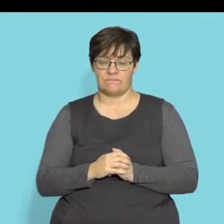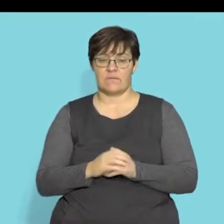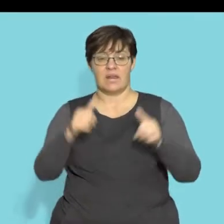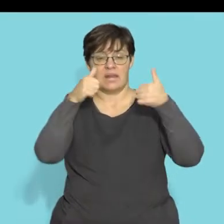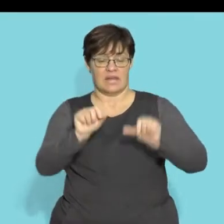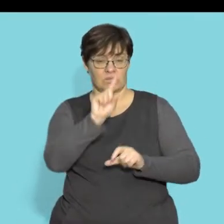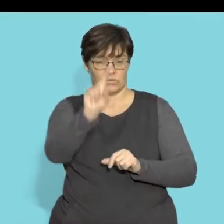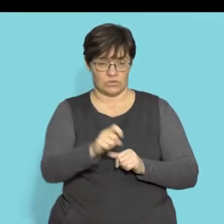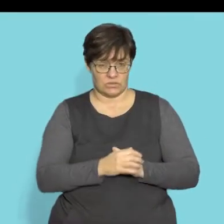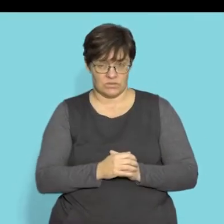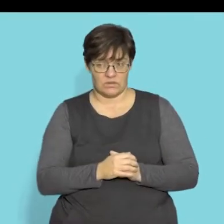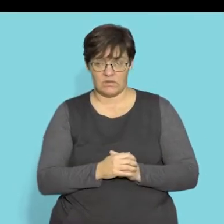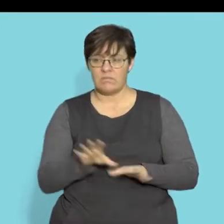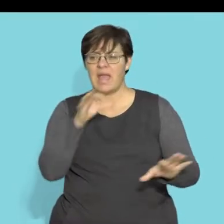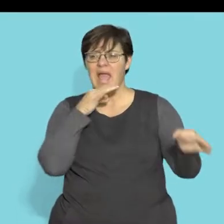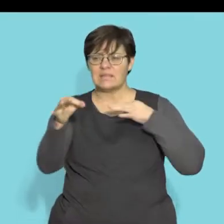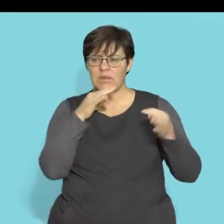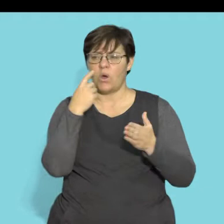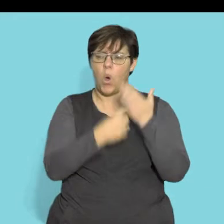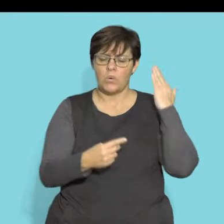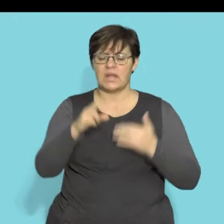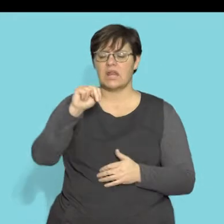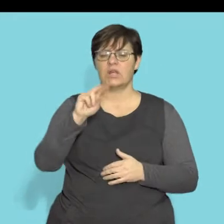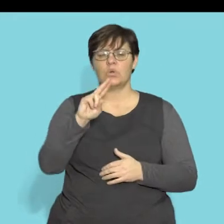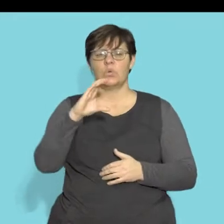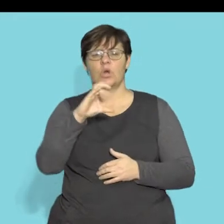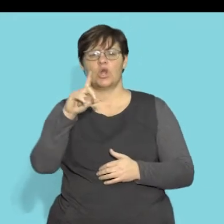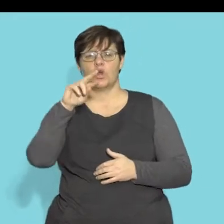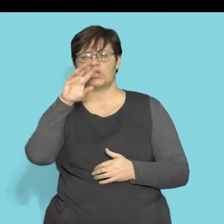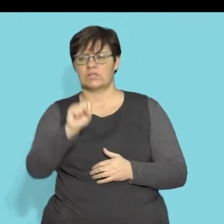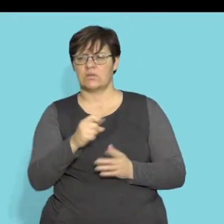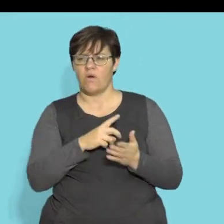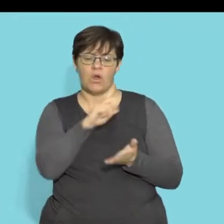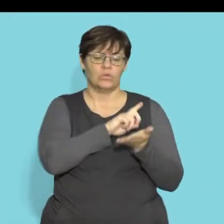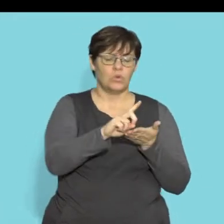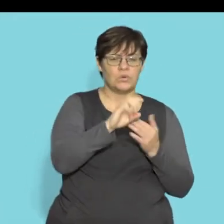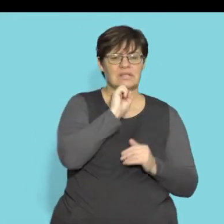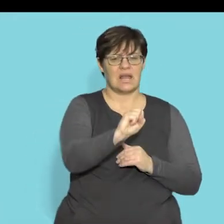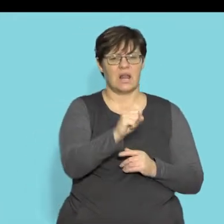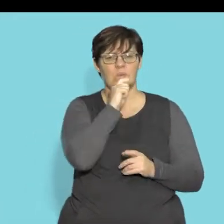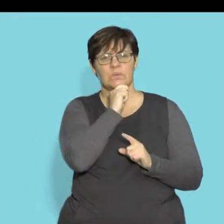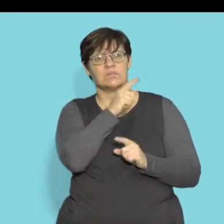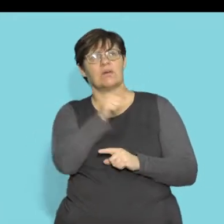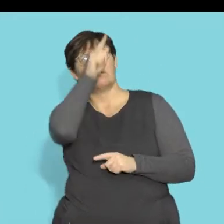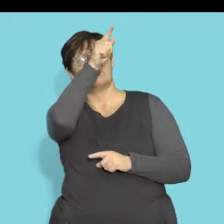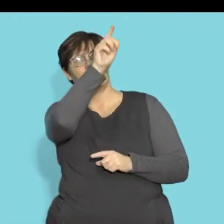The next question: explain why only the nucleus of the donor cell is used. And so guys,